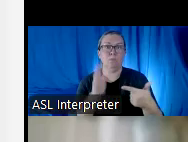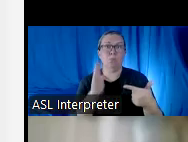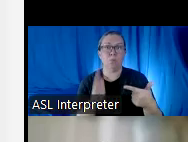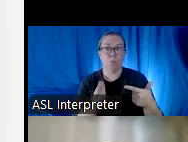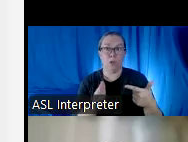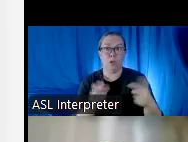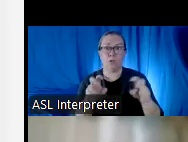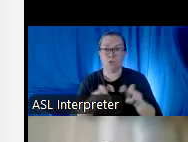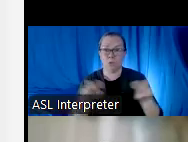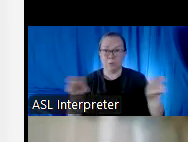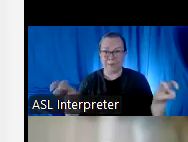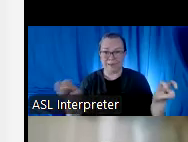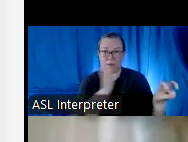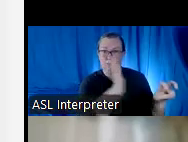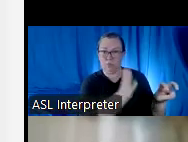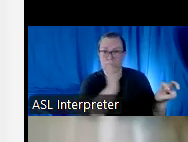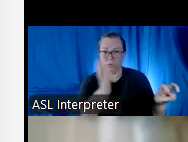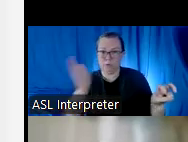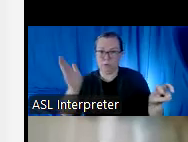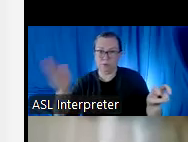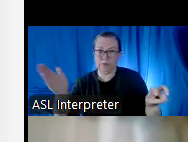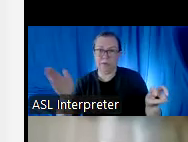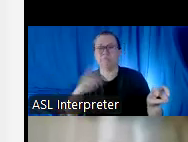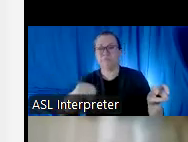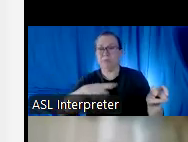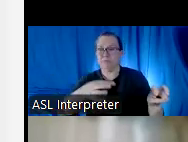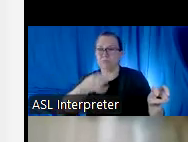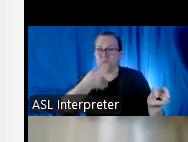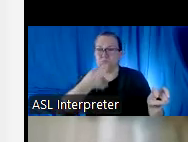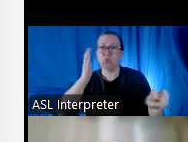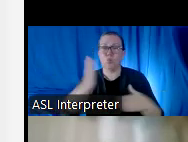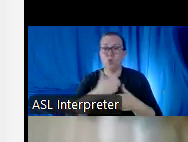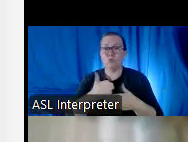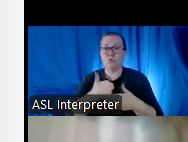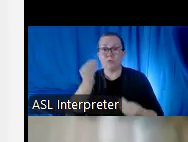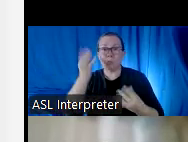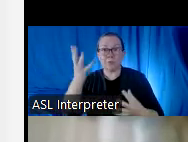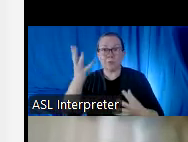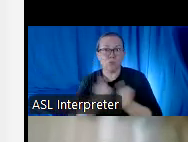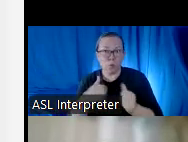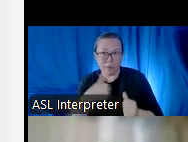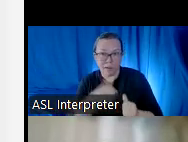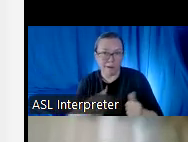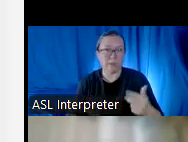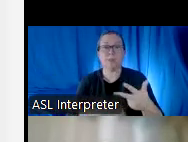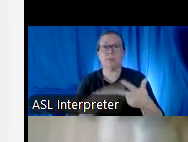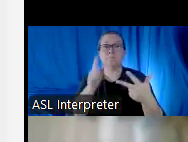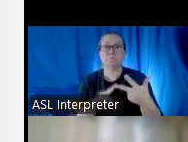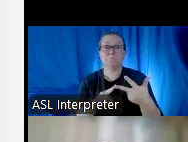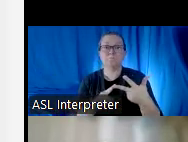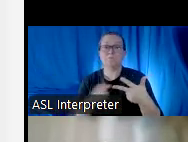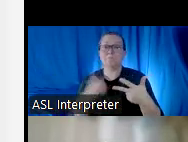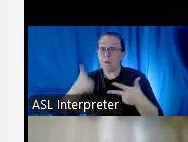a panel of presenters, subject matter experts that are going to share information with us. And then we'll have an